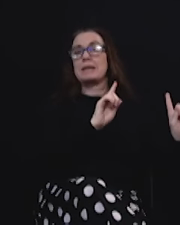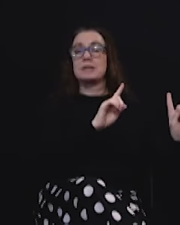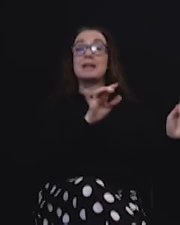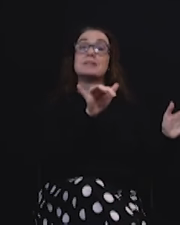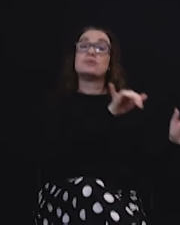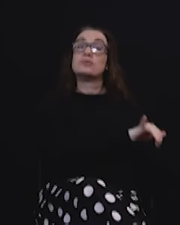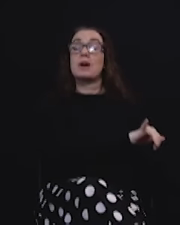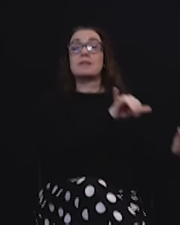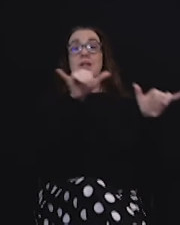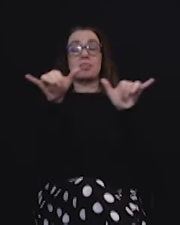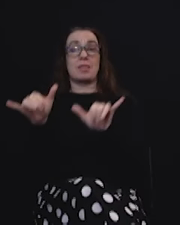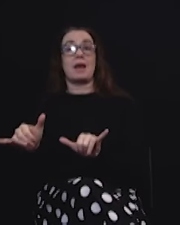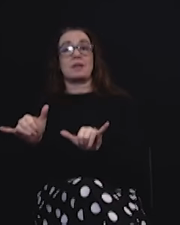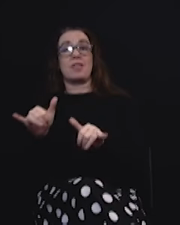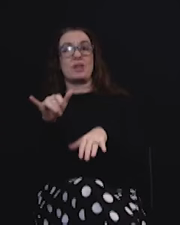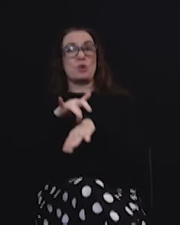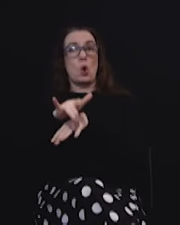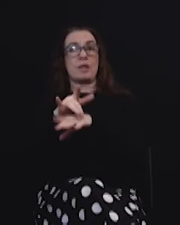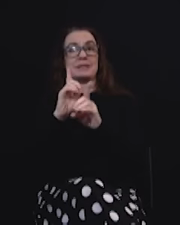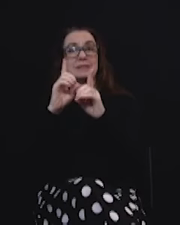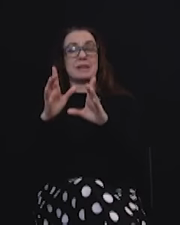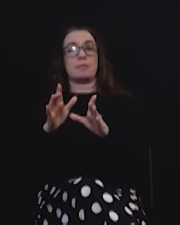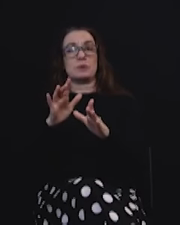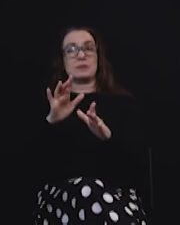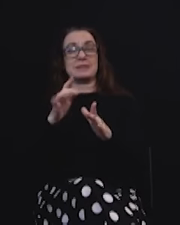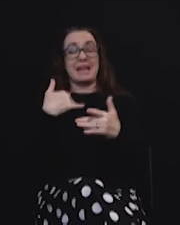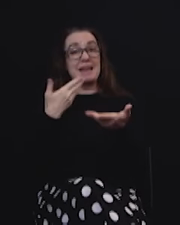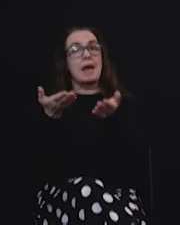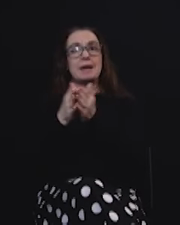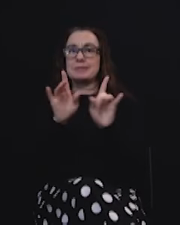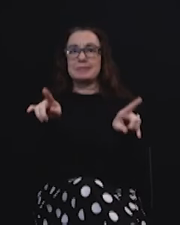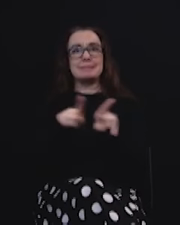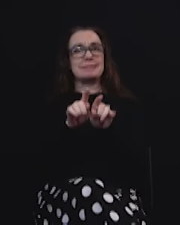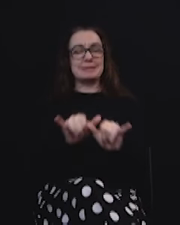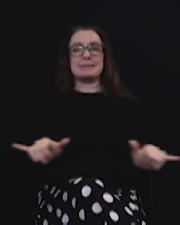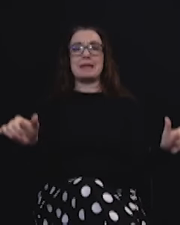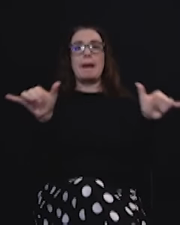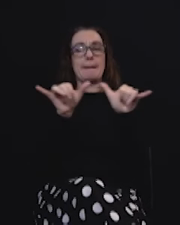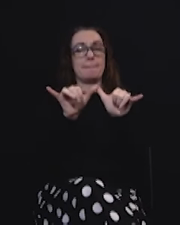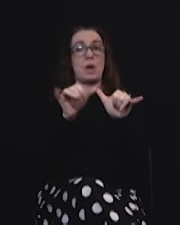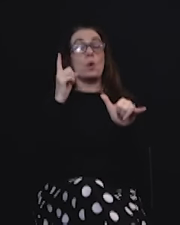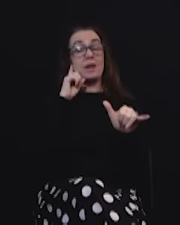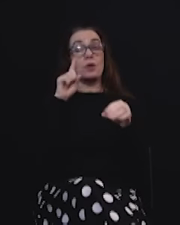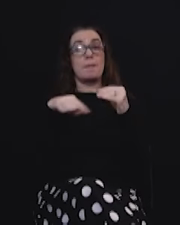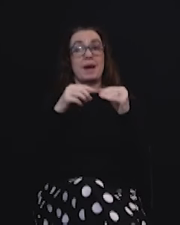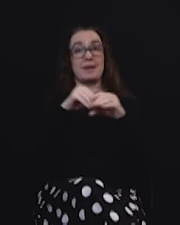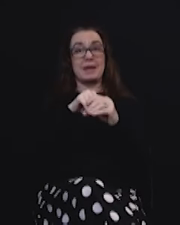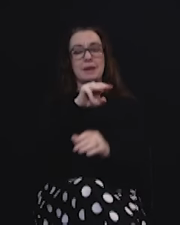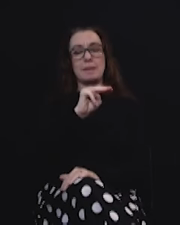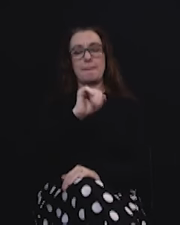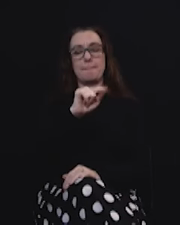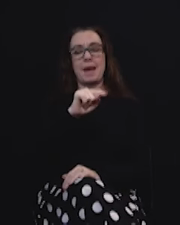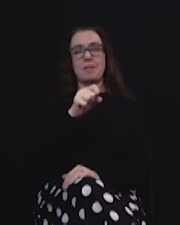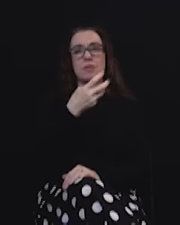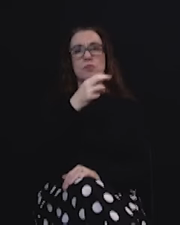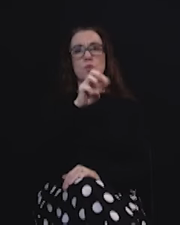like those earliest disciples of Jesus had done the same thing, which we hear about in Matthew